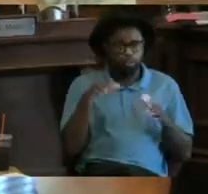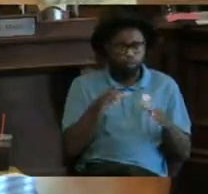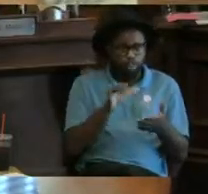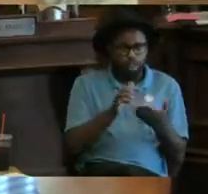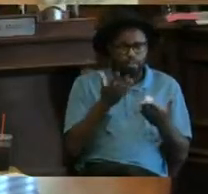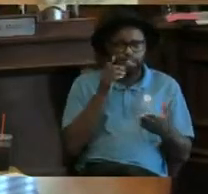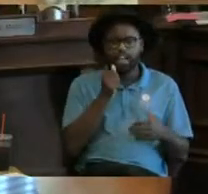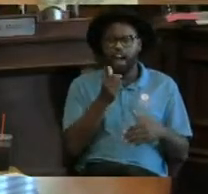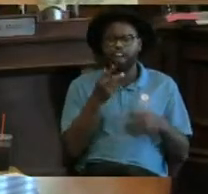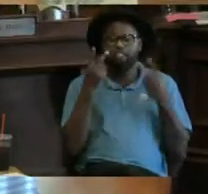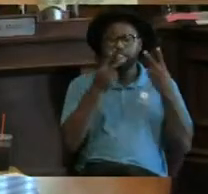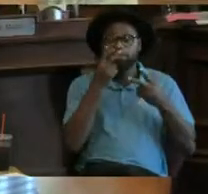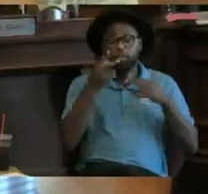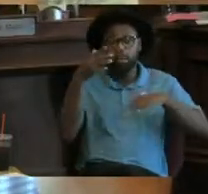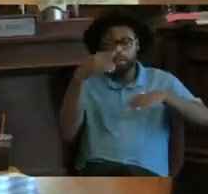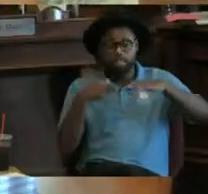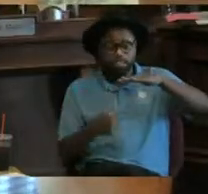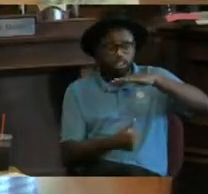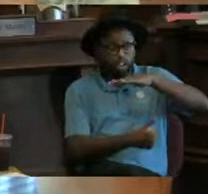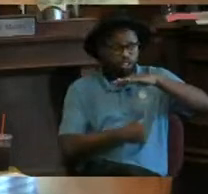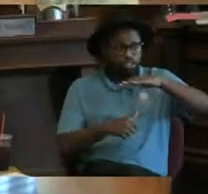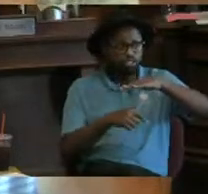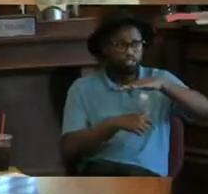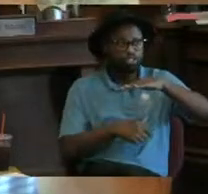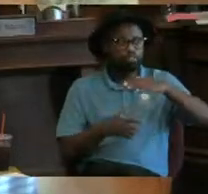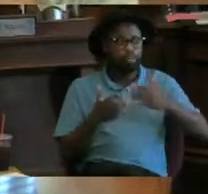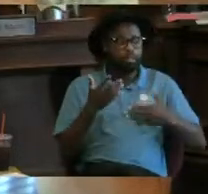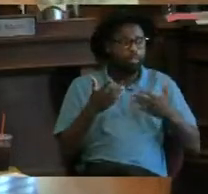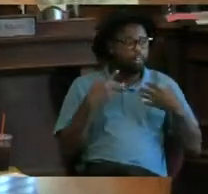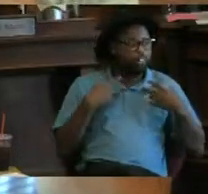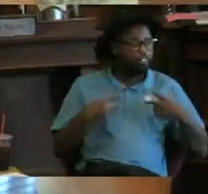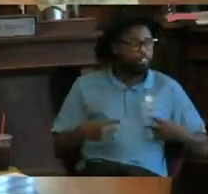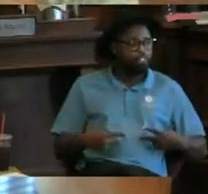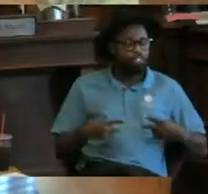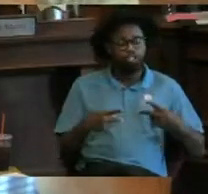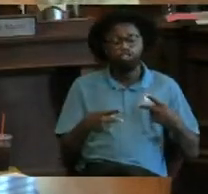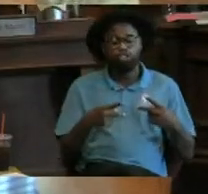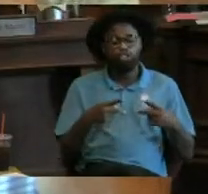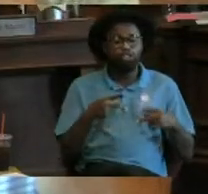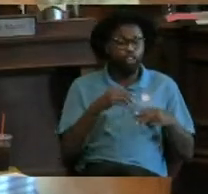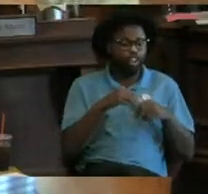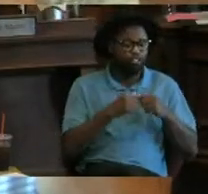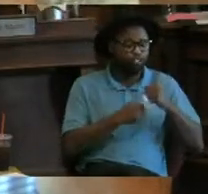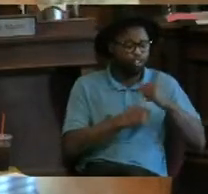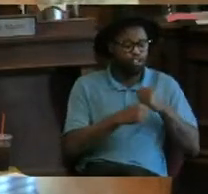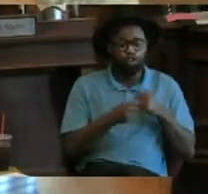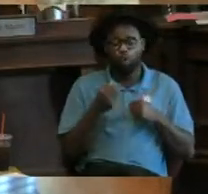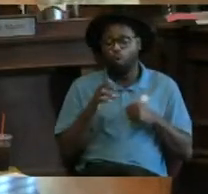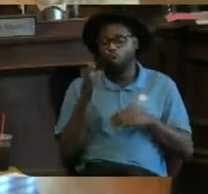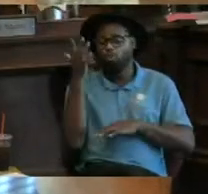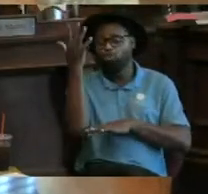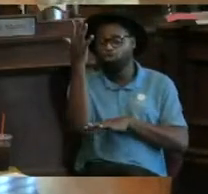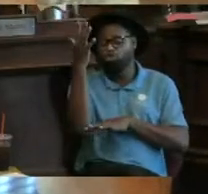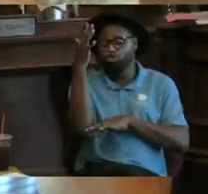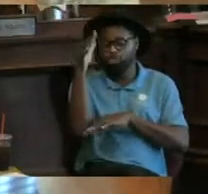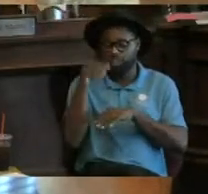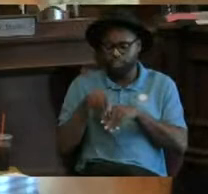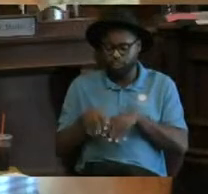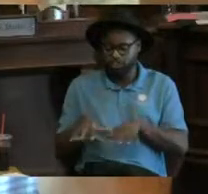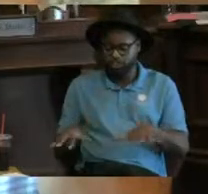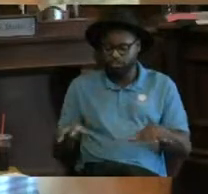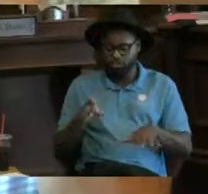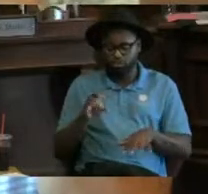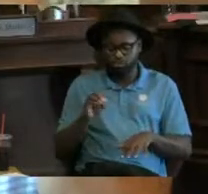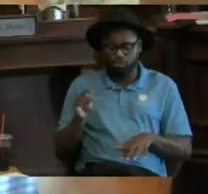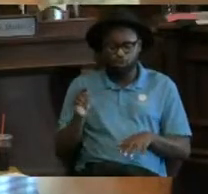ground. And it could be everything from an actual physical piece of man-made infrastructure to a tree root that we just want to make sure that